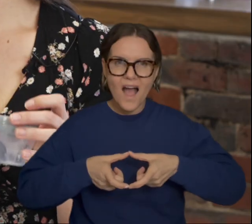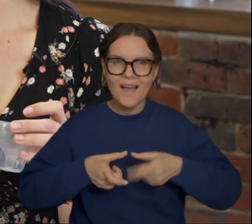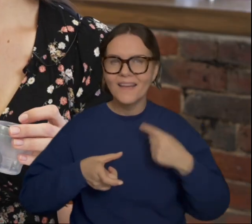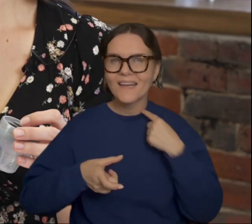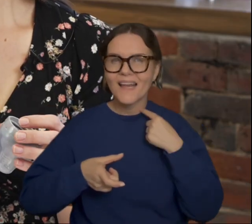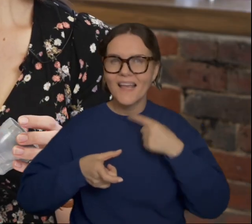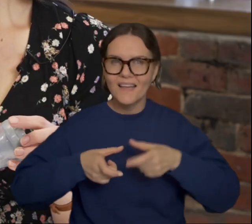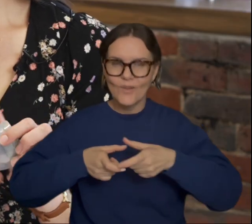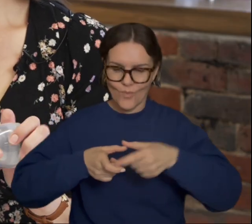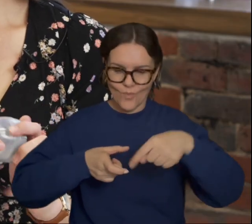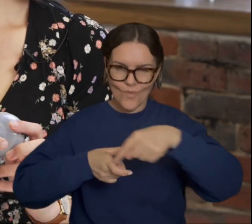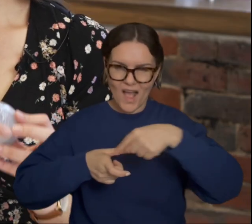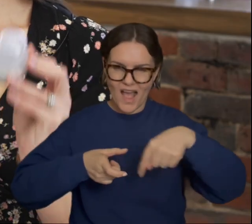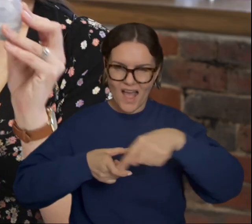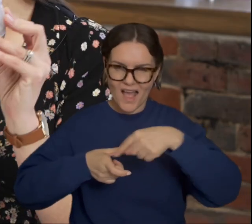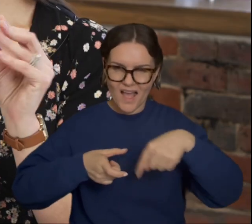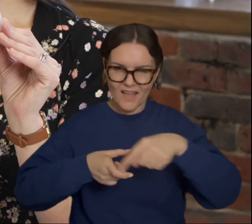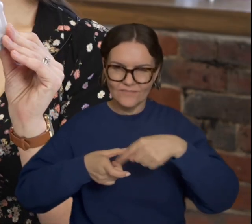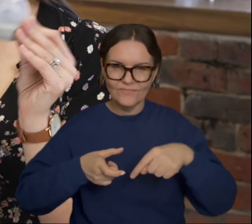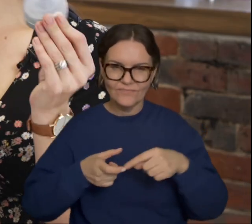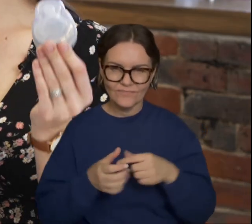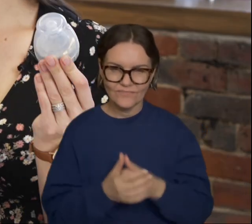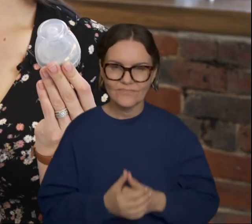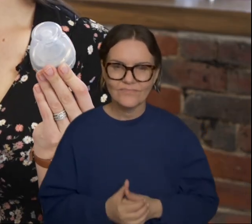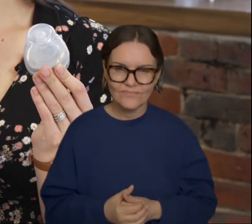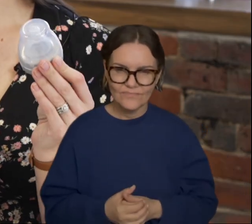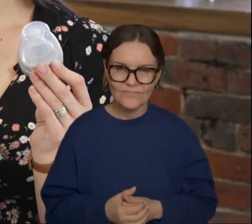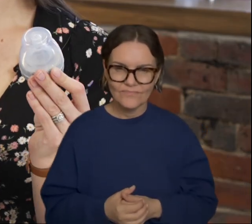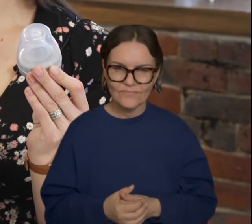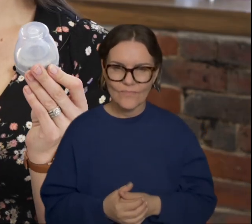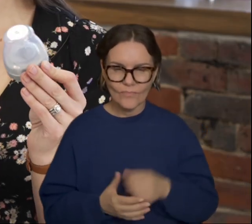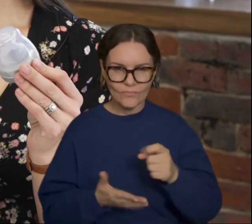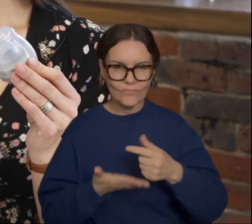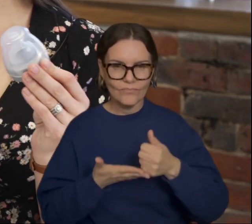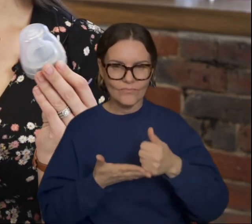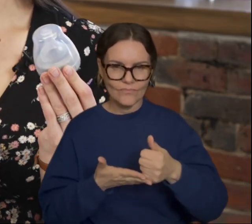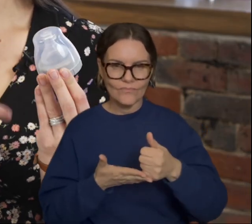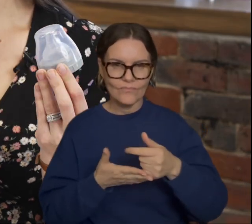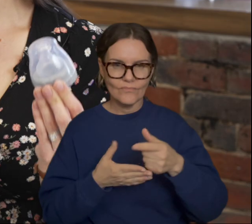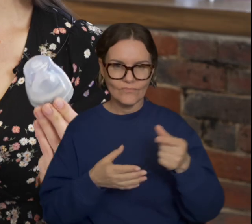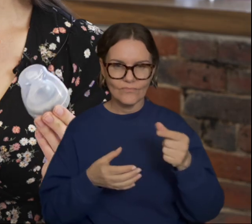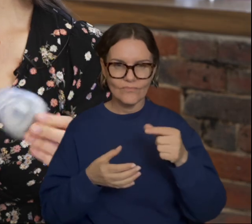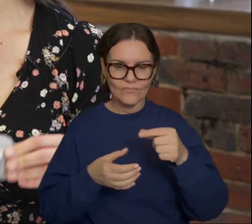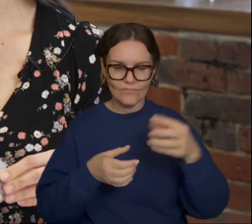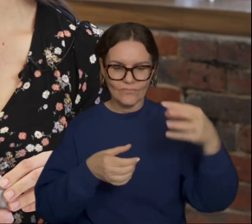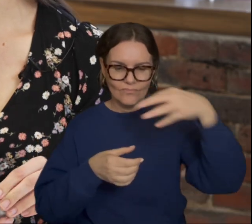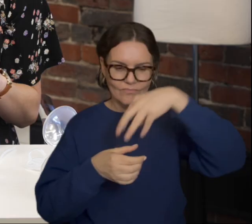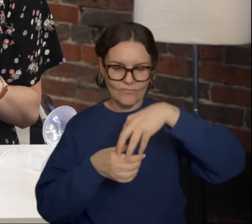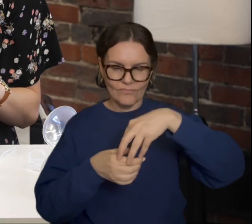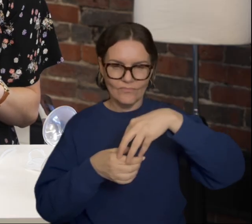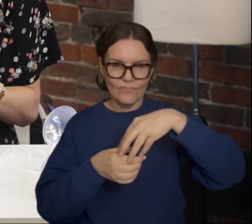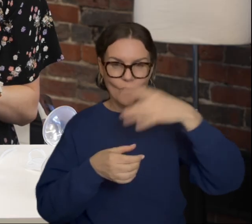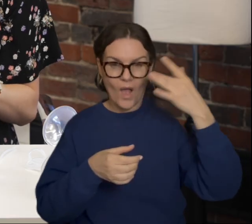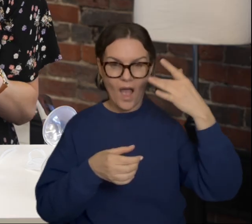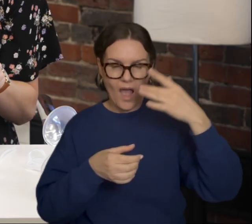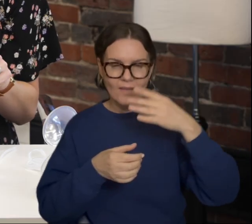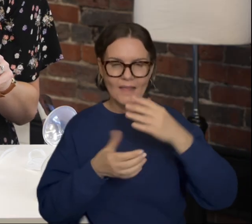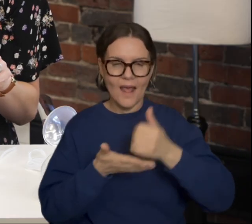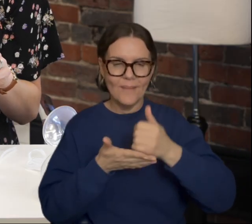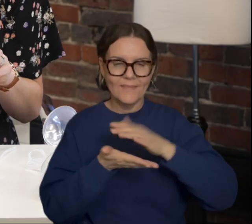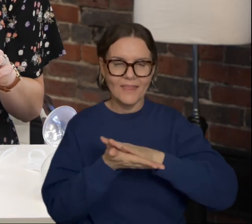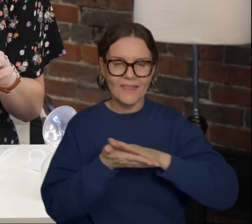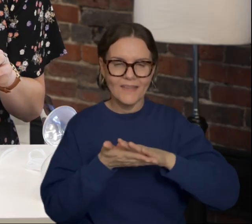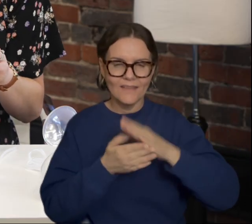wide neck. And they also have a cap here for if you're traveling with milk in the bottle. It keeps the nipple clean. It also keeps it from